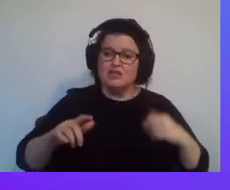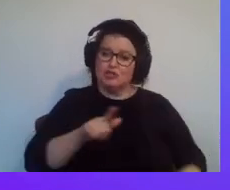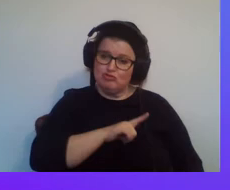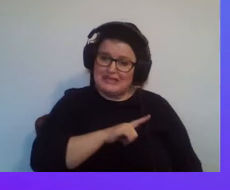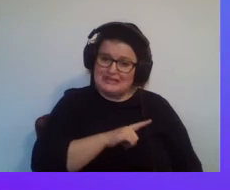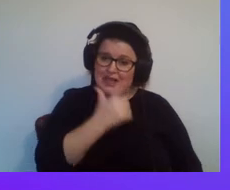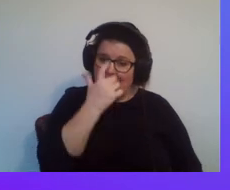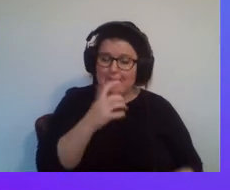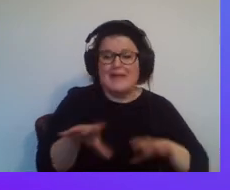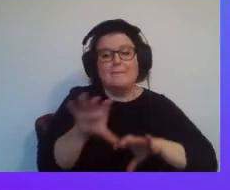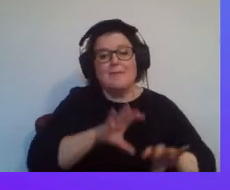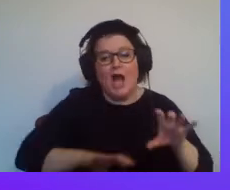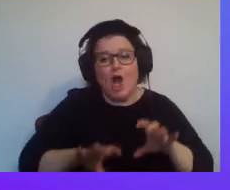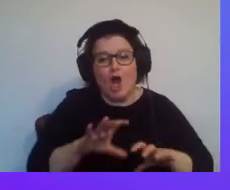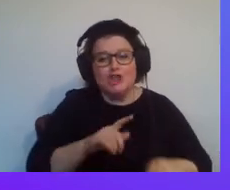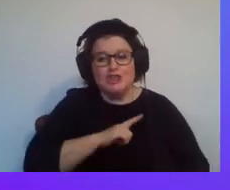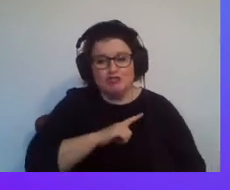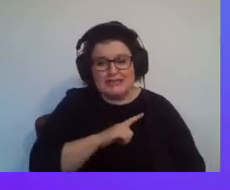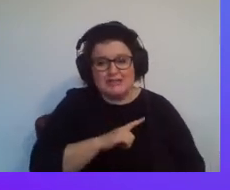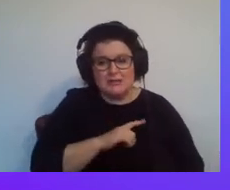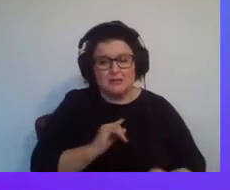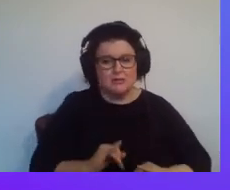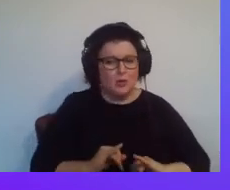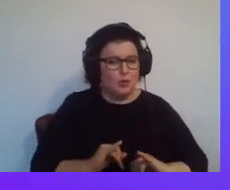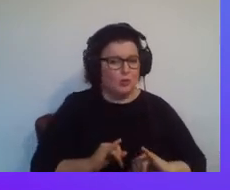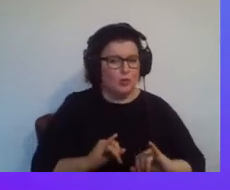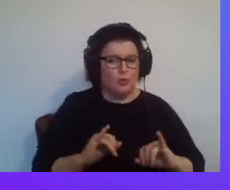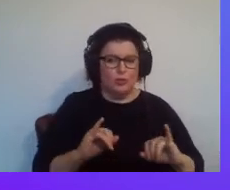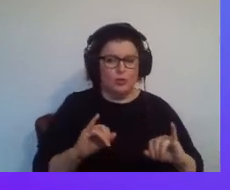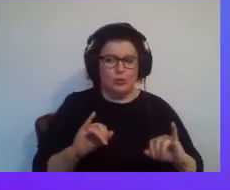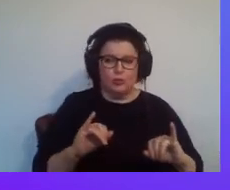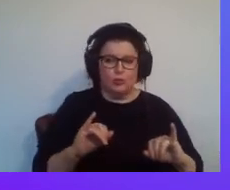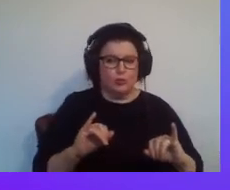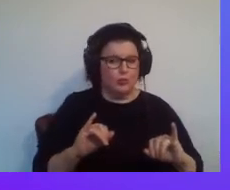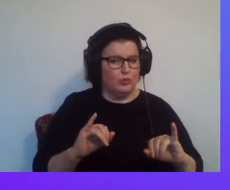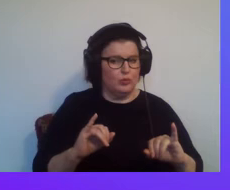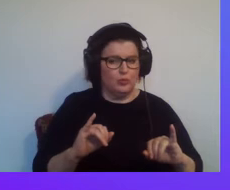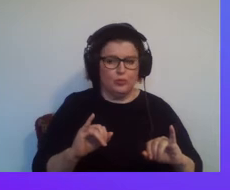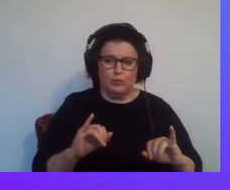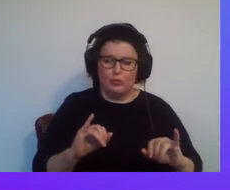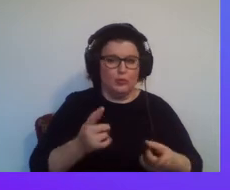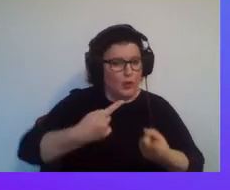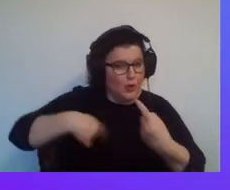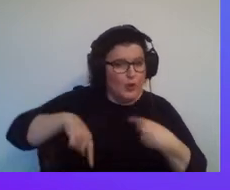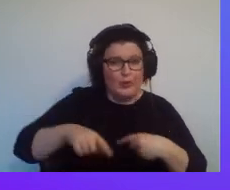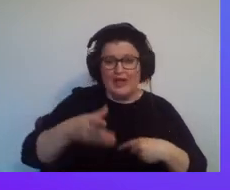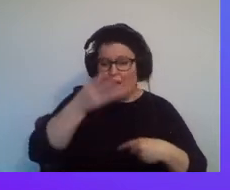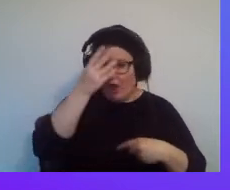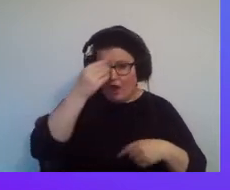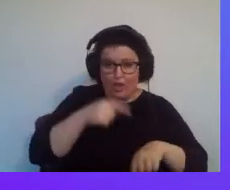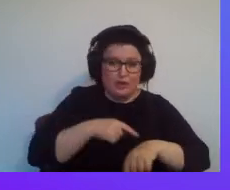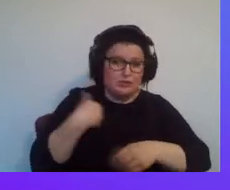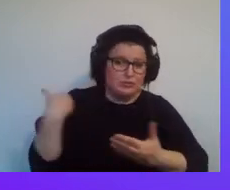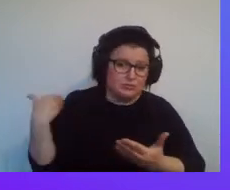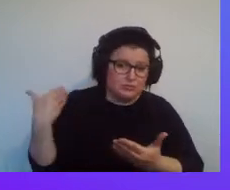devastating. And then as we understood more and more about the disease, how it affected, who it affected, we began